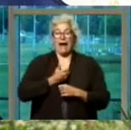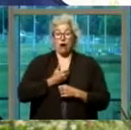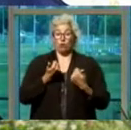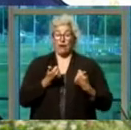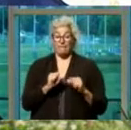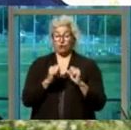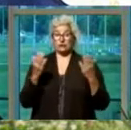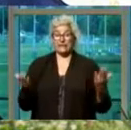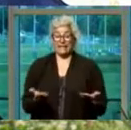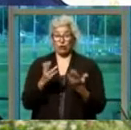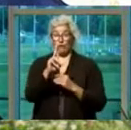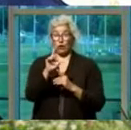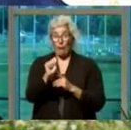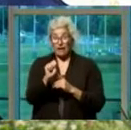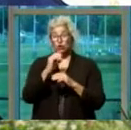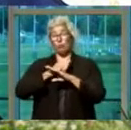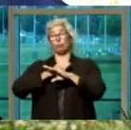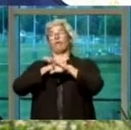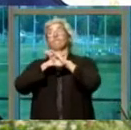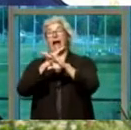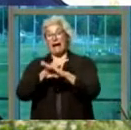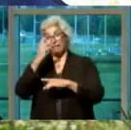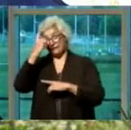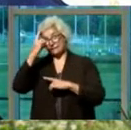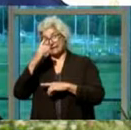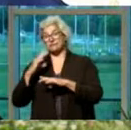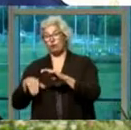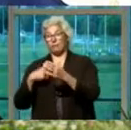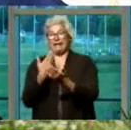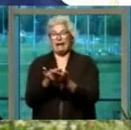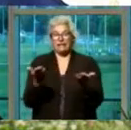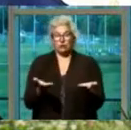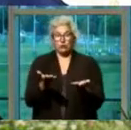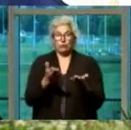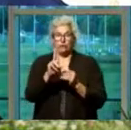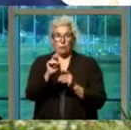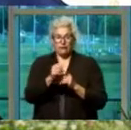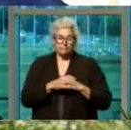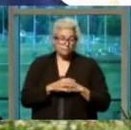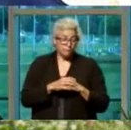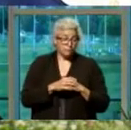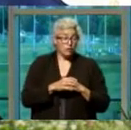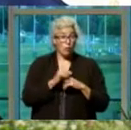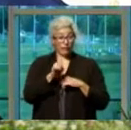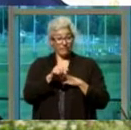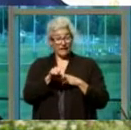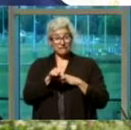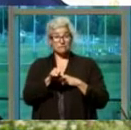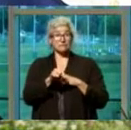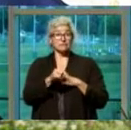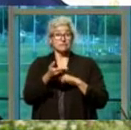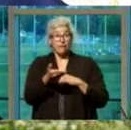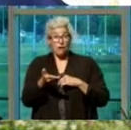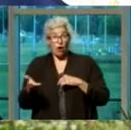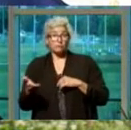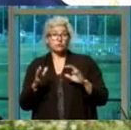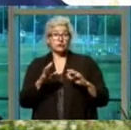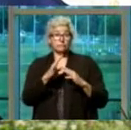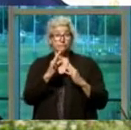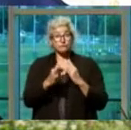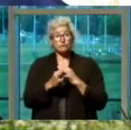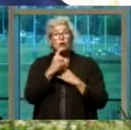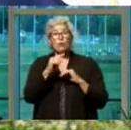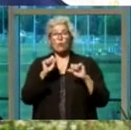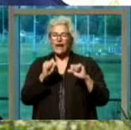US to prevent the disease from getting to the mainland. With this action, we intend to do everything we can